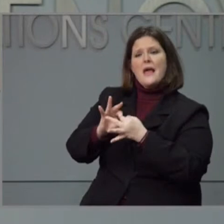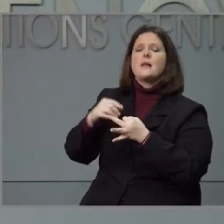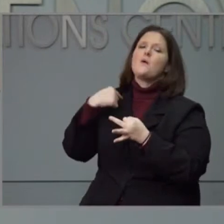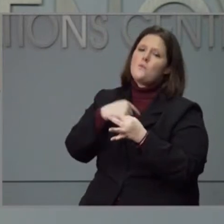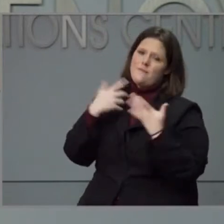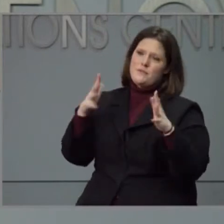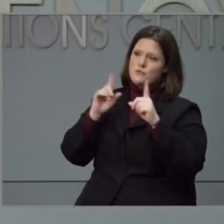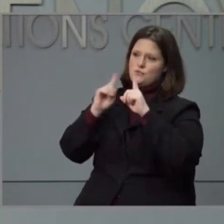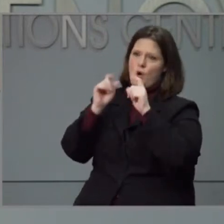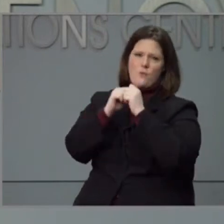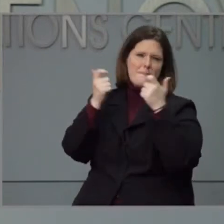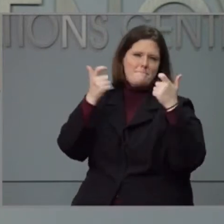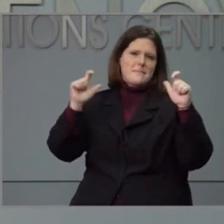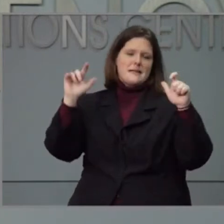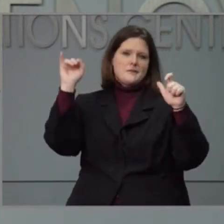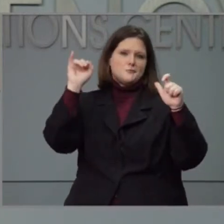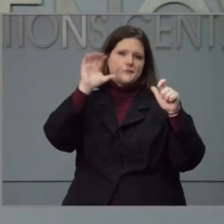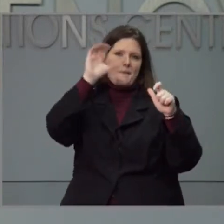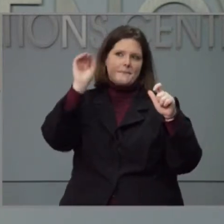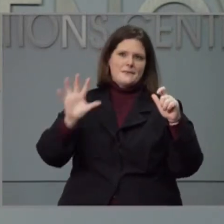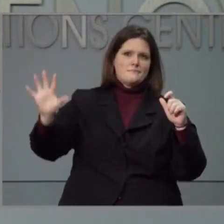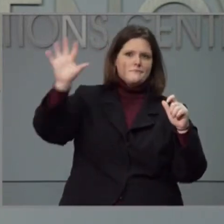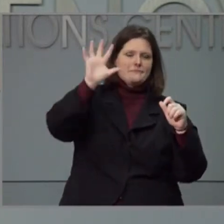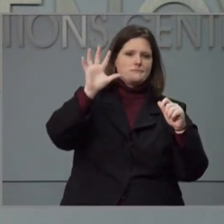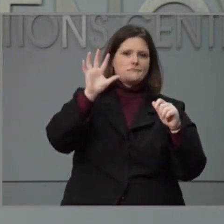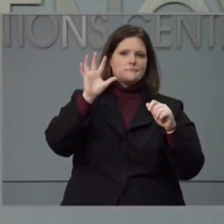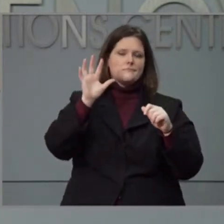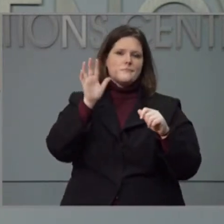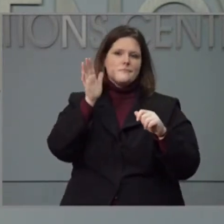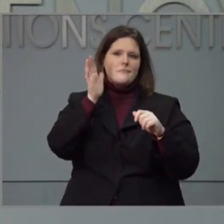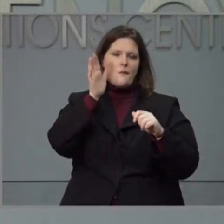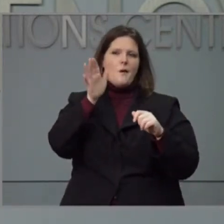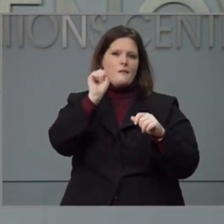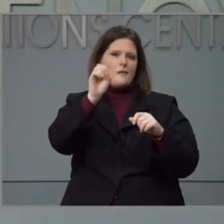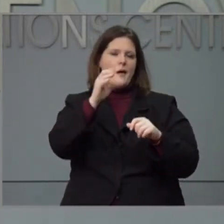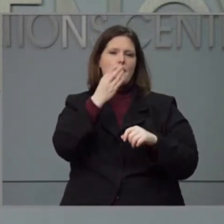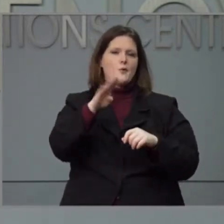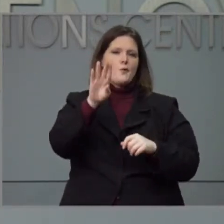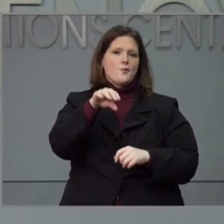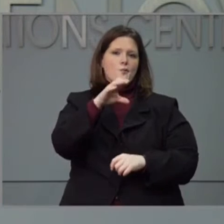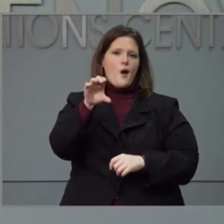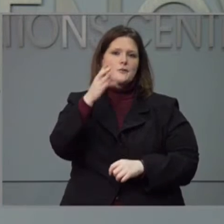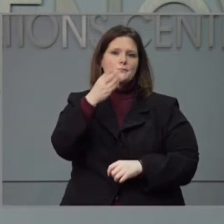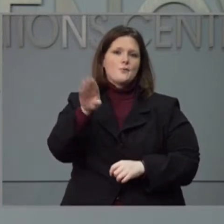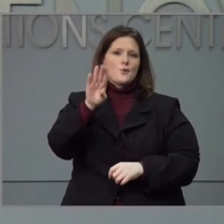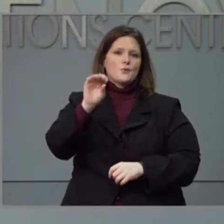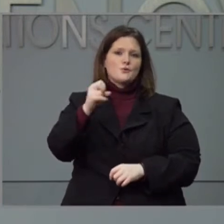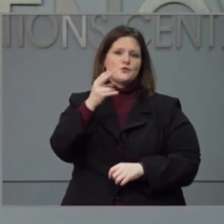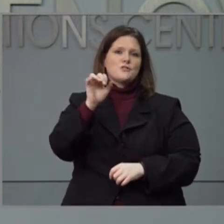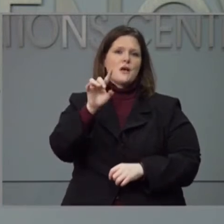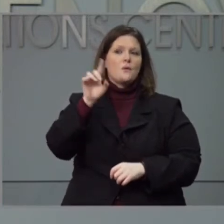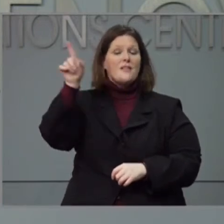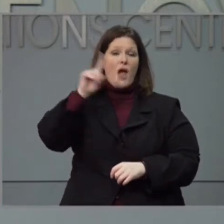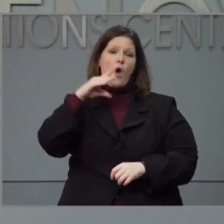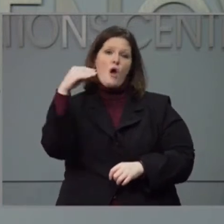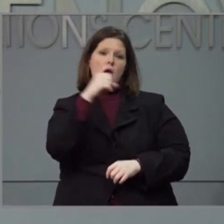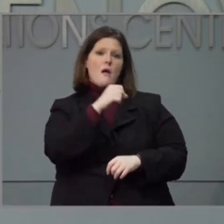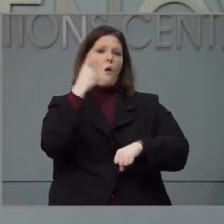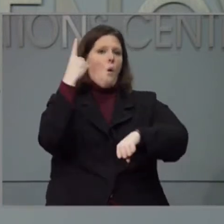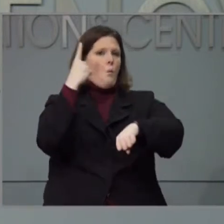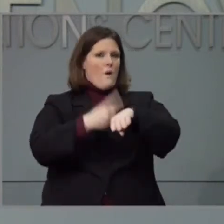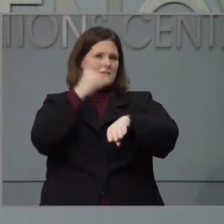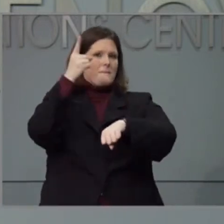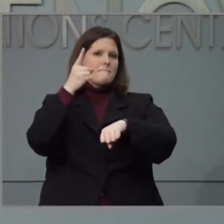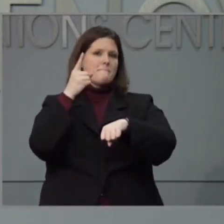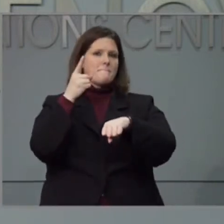some of the largest insurance companies in our state. I'll call out Blue Cross Blue Shield in particular, and I know they are covering a one-time